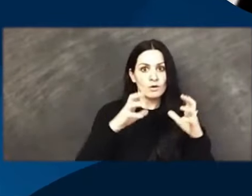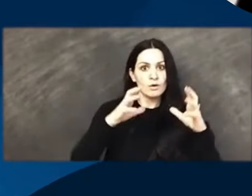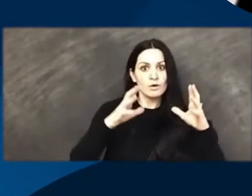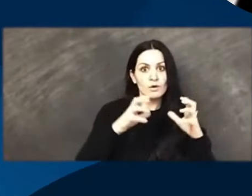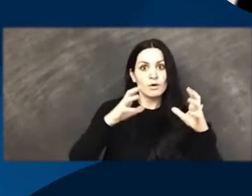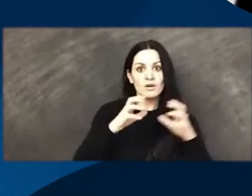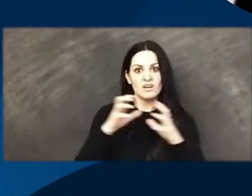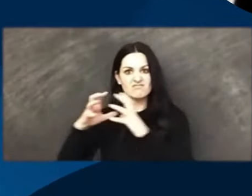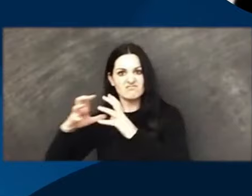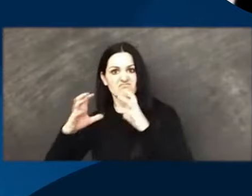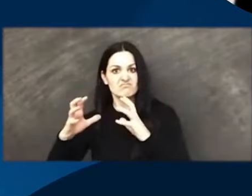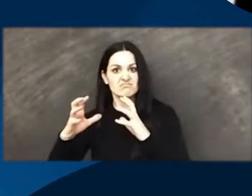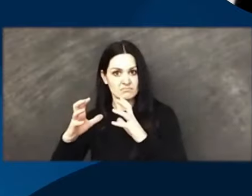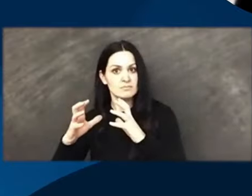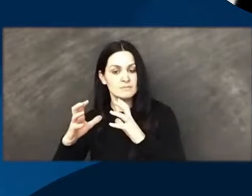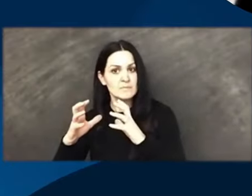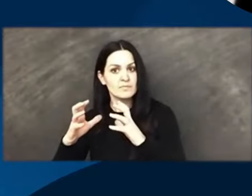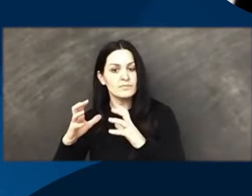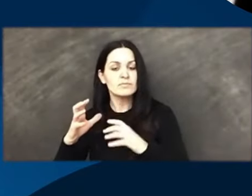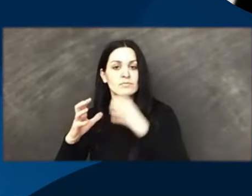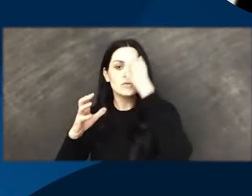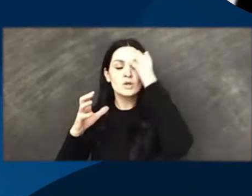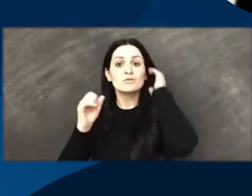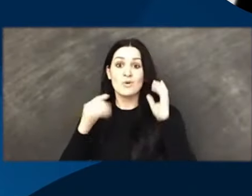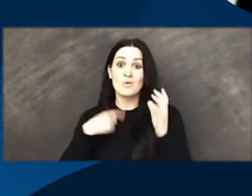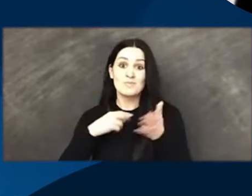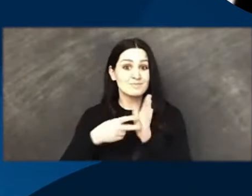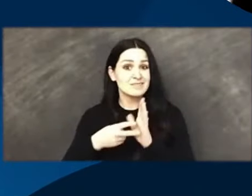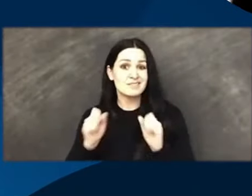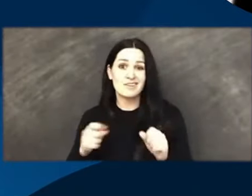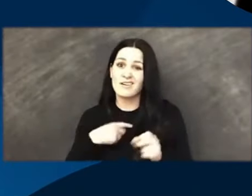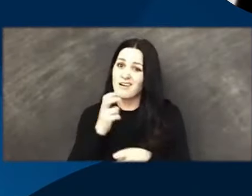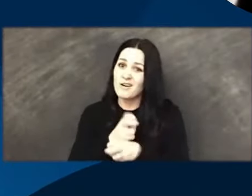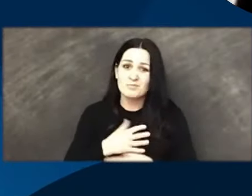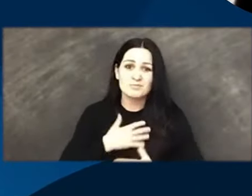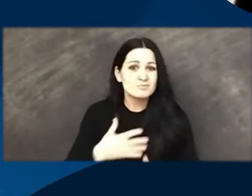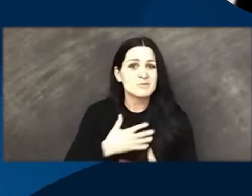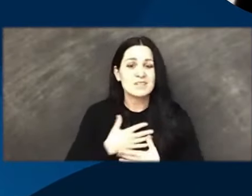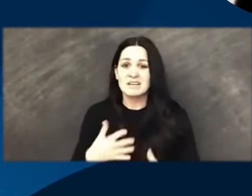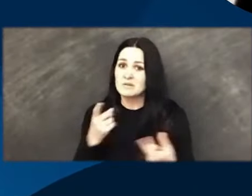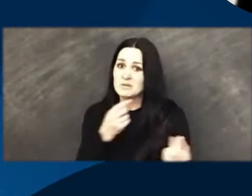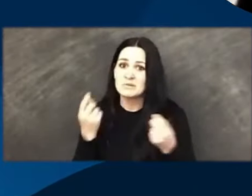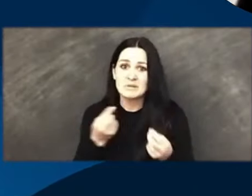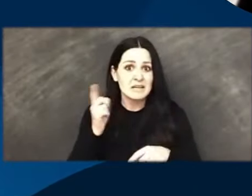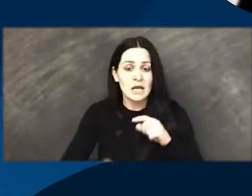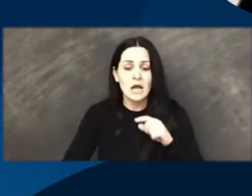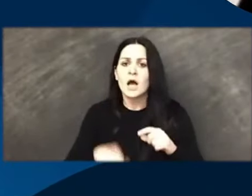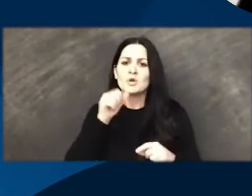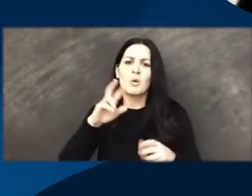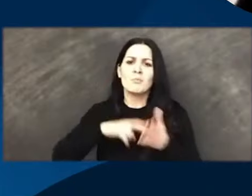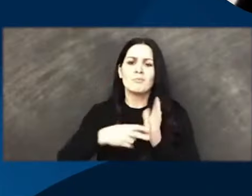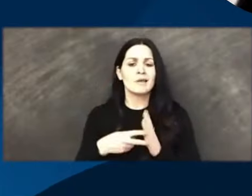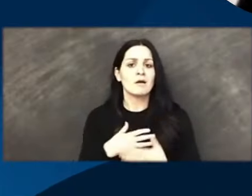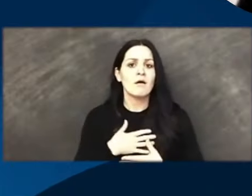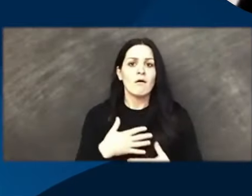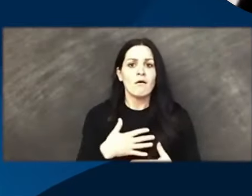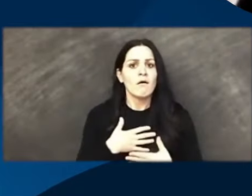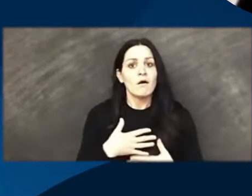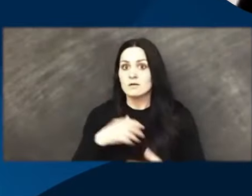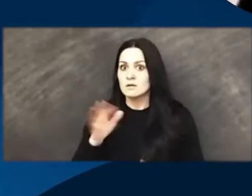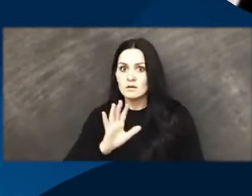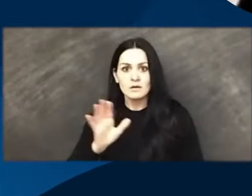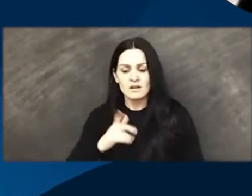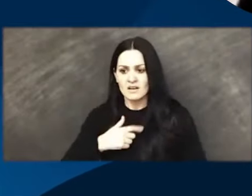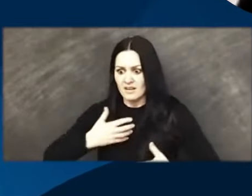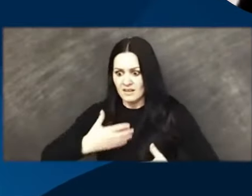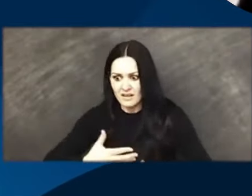result in shortness of breath, activity intolerance. And we're not talking about panting. We're talking about being aware of your